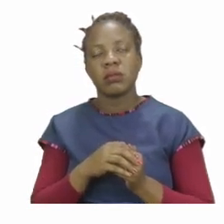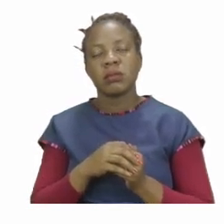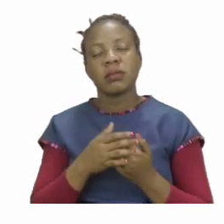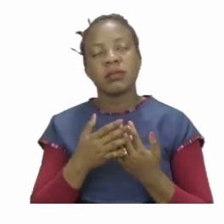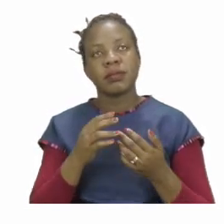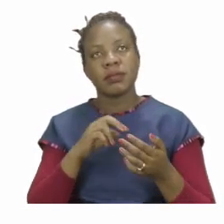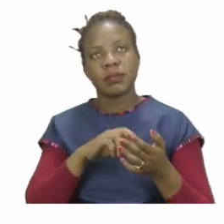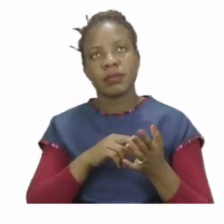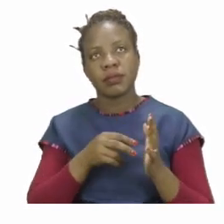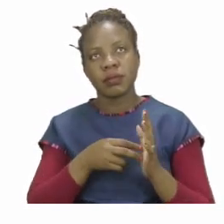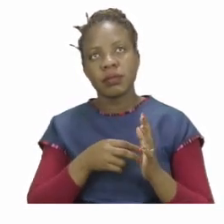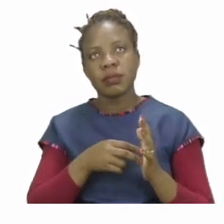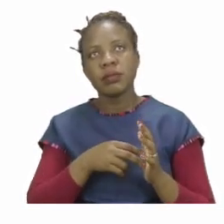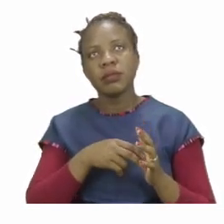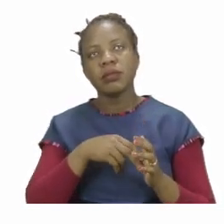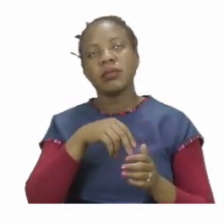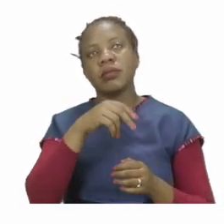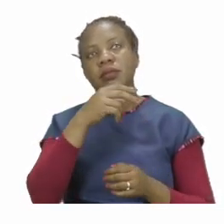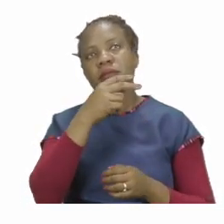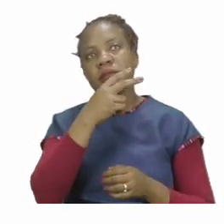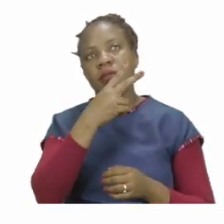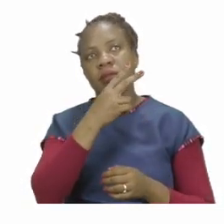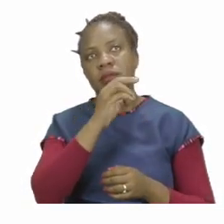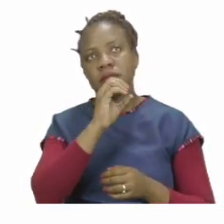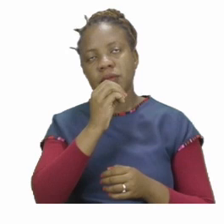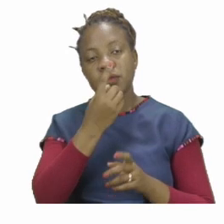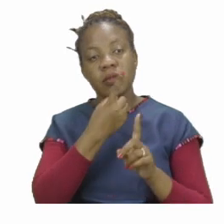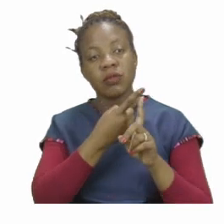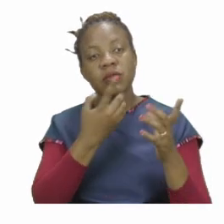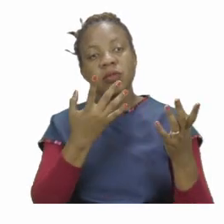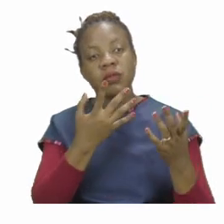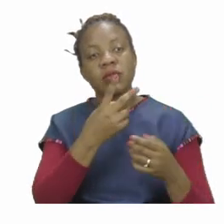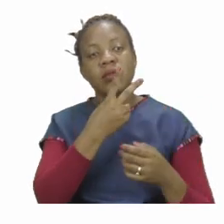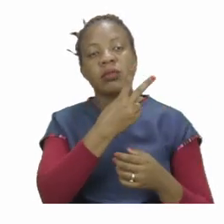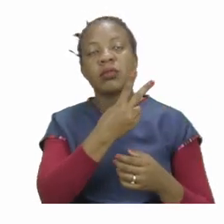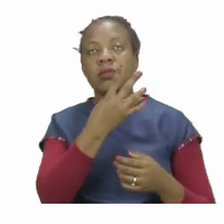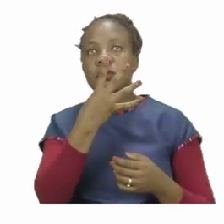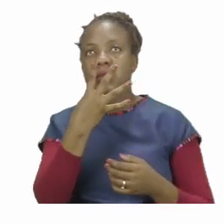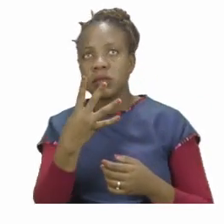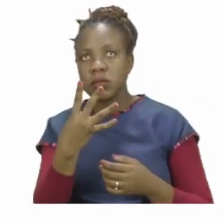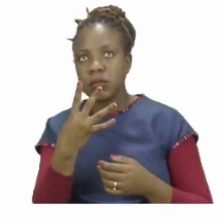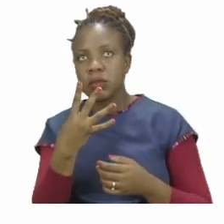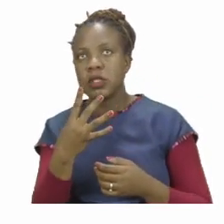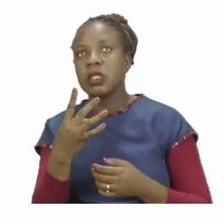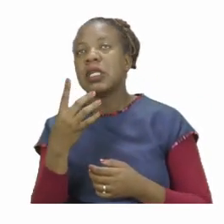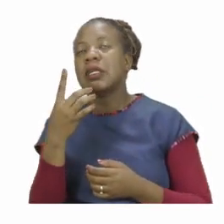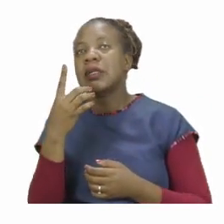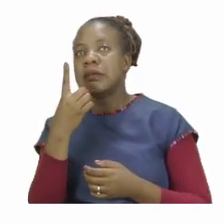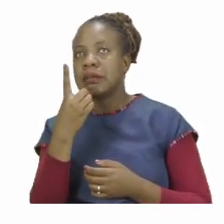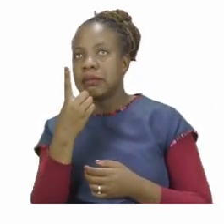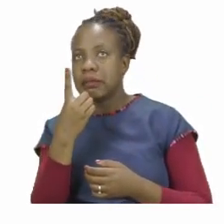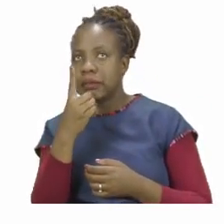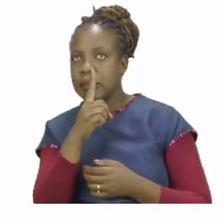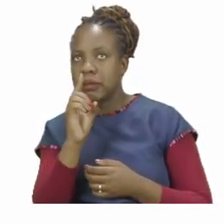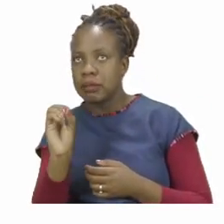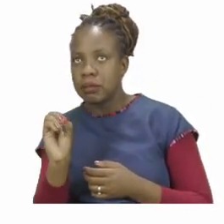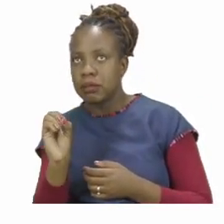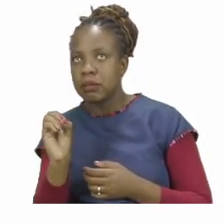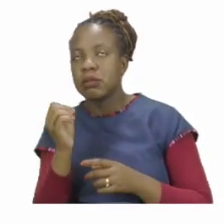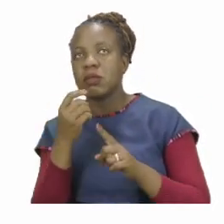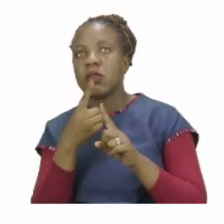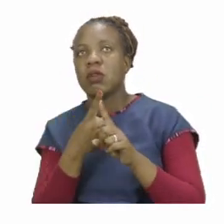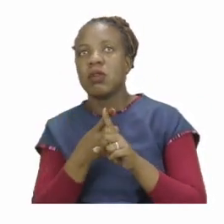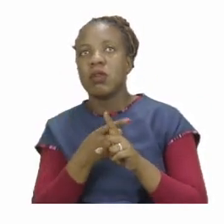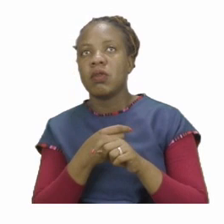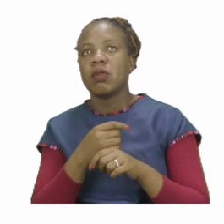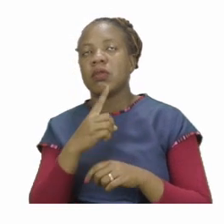24, and the 10 from 30. Or not 30,